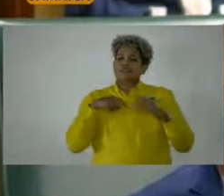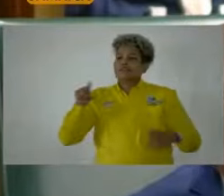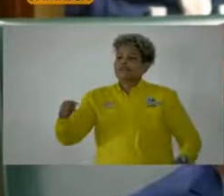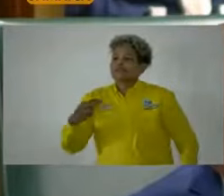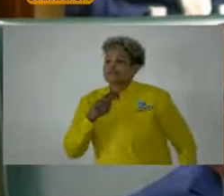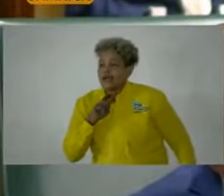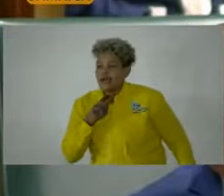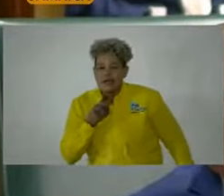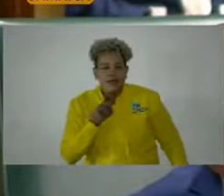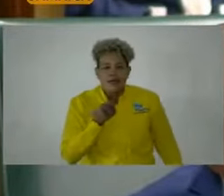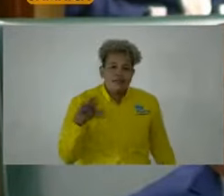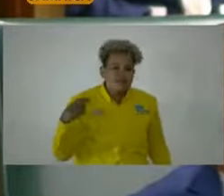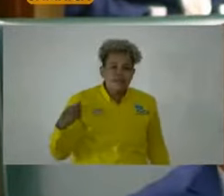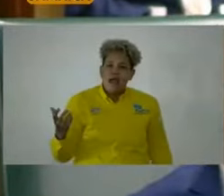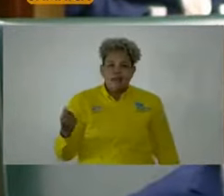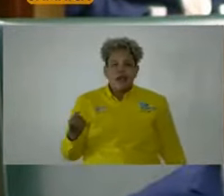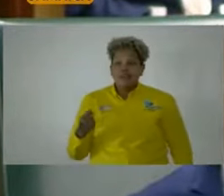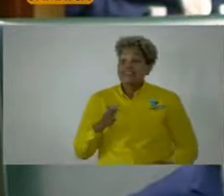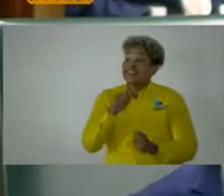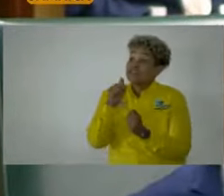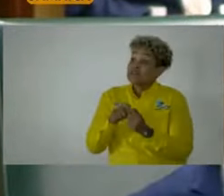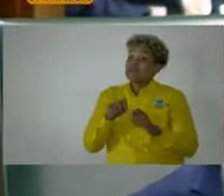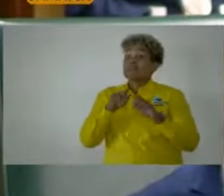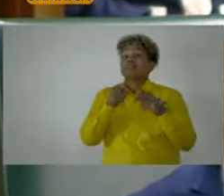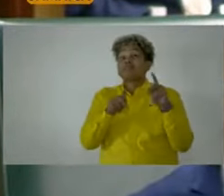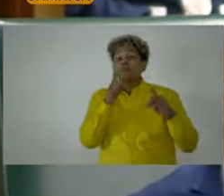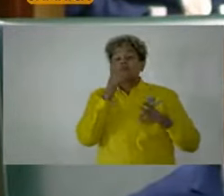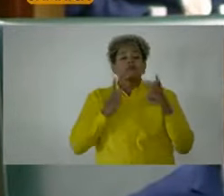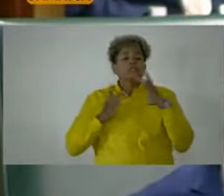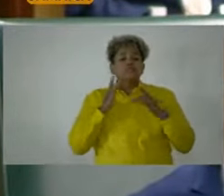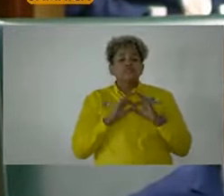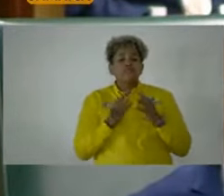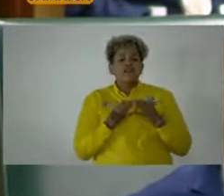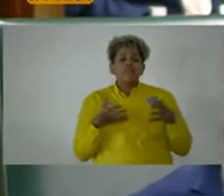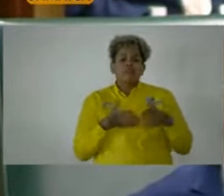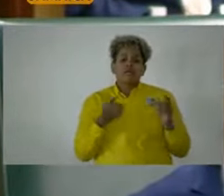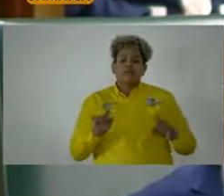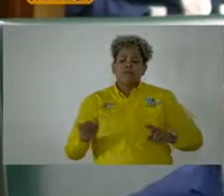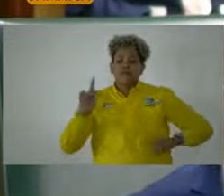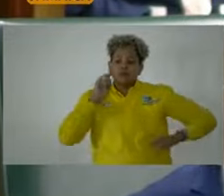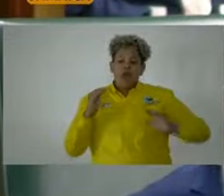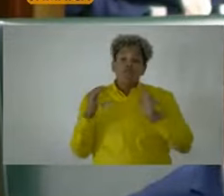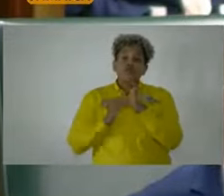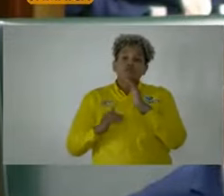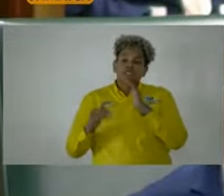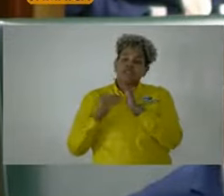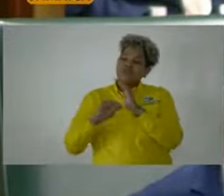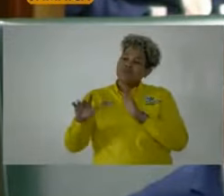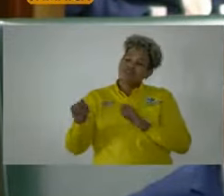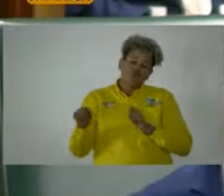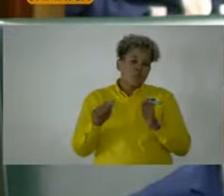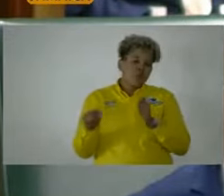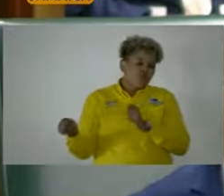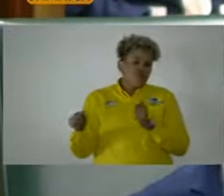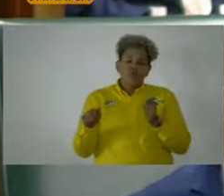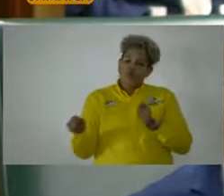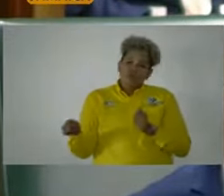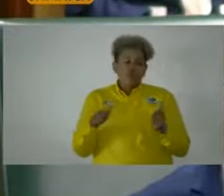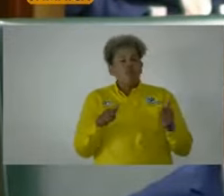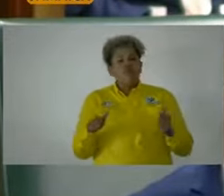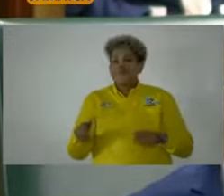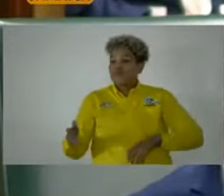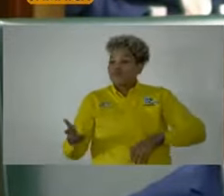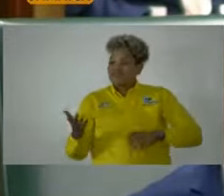students, in particular students from low-income families. That is why I repeatedly called for the requirement of guarantors